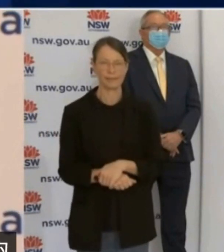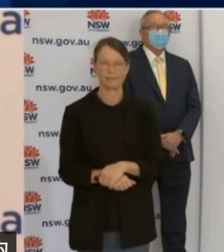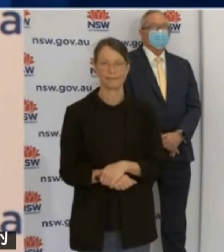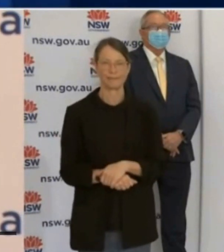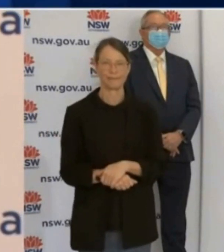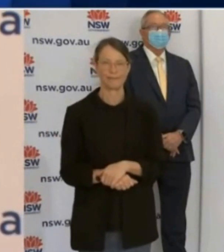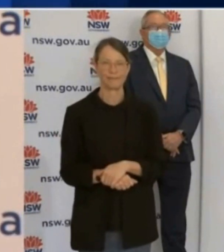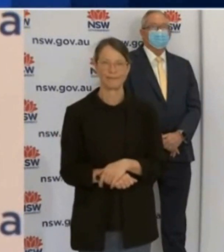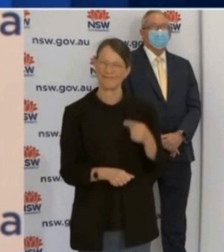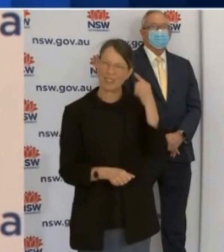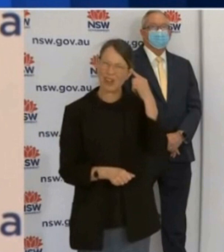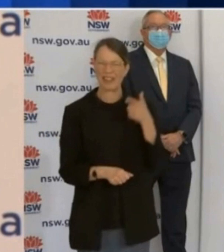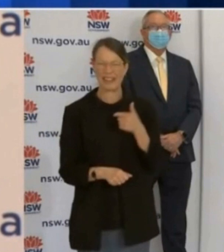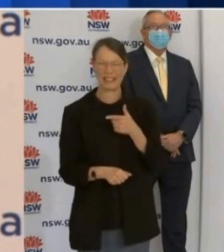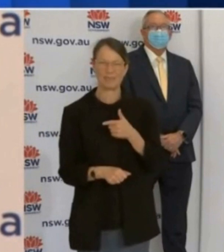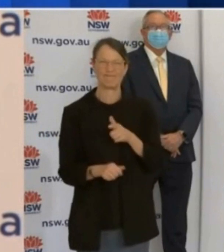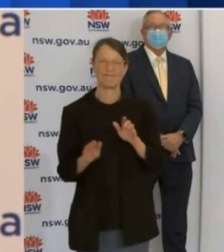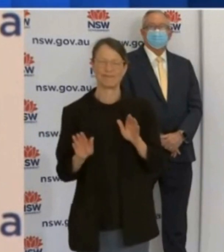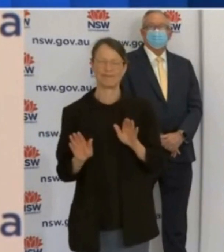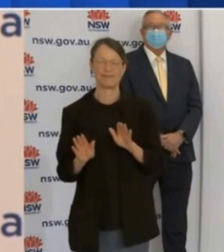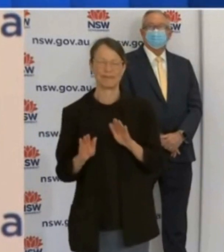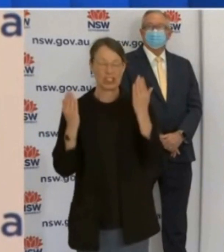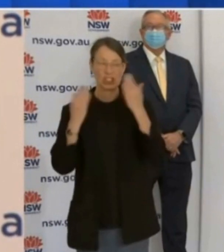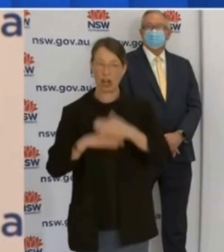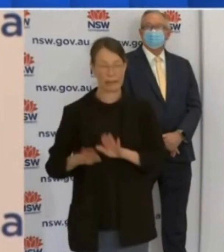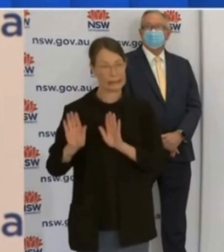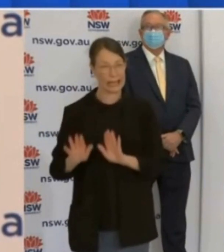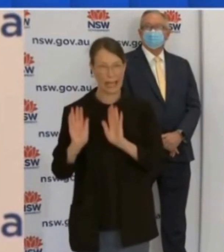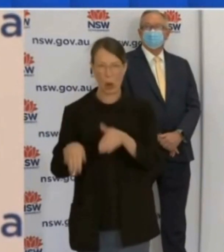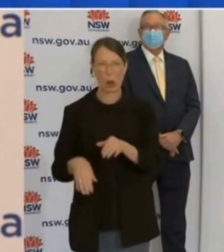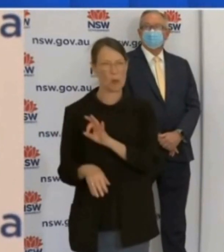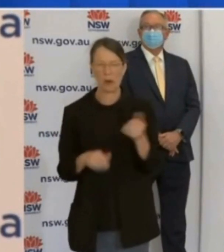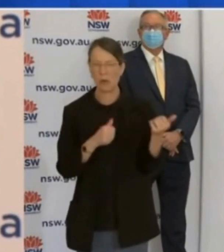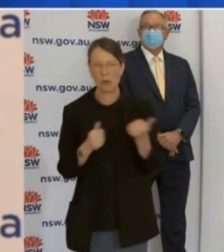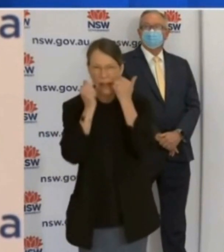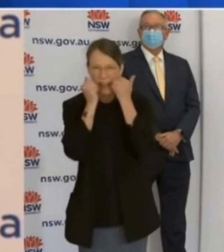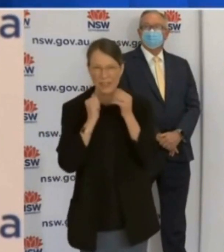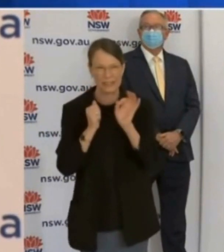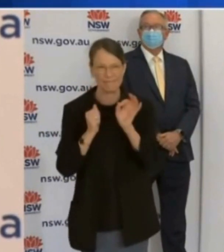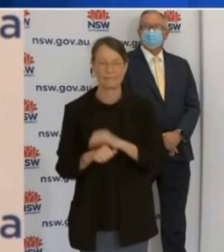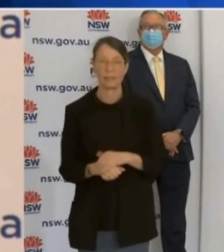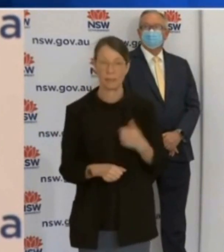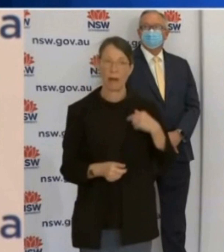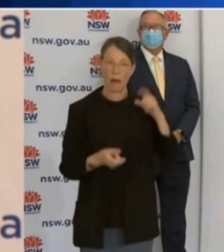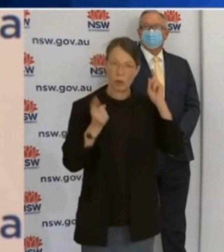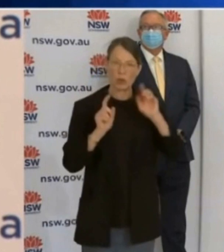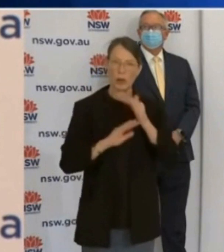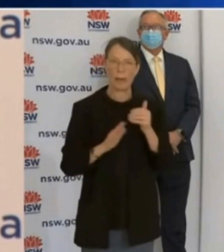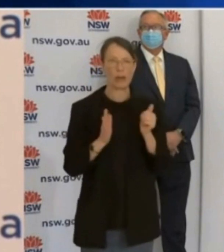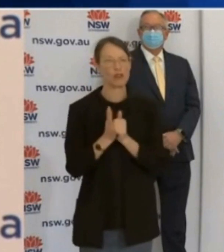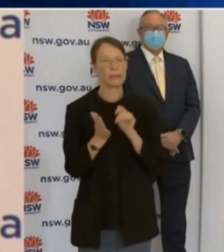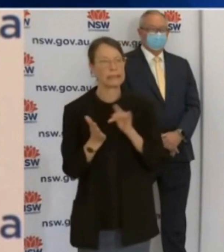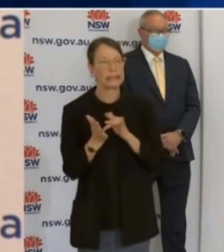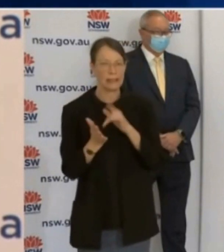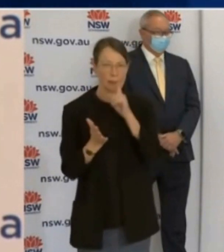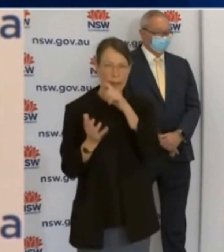curfews is not strong, but I think what I'm concerned about is the crowding in shopping centres and places where we have